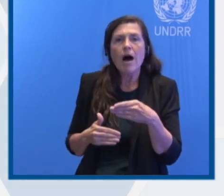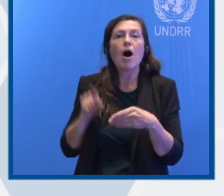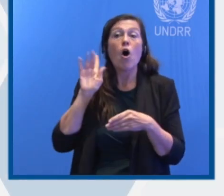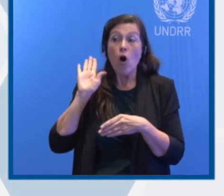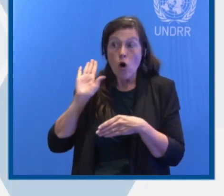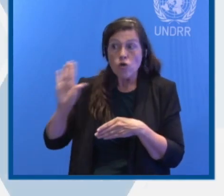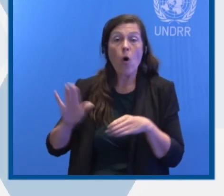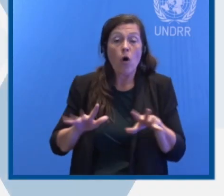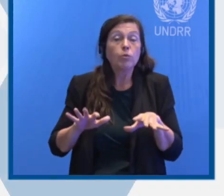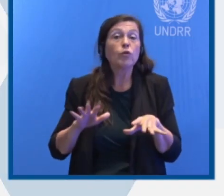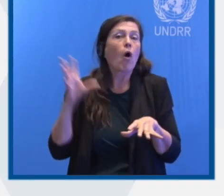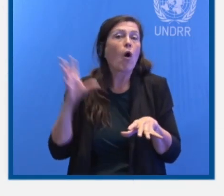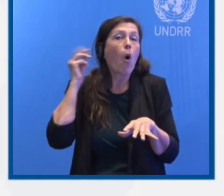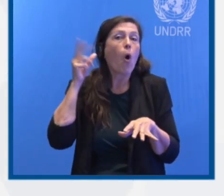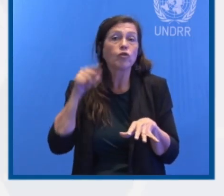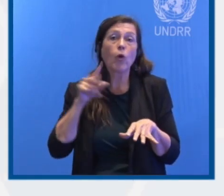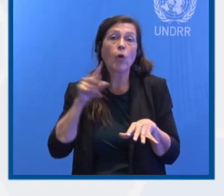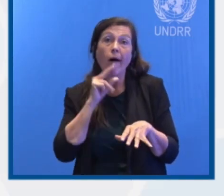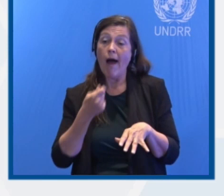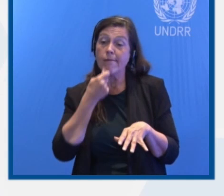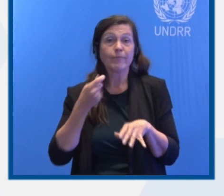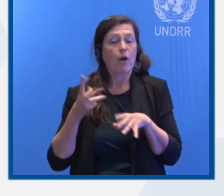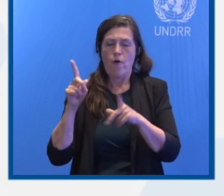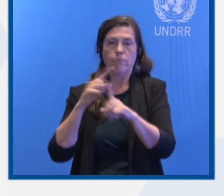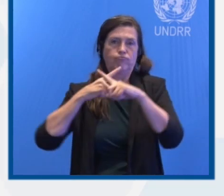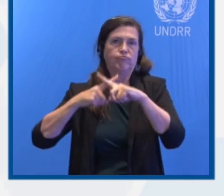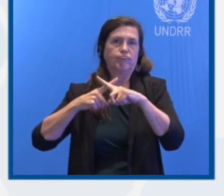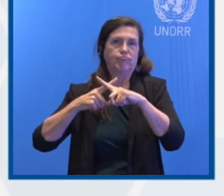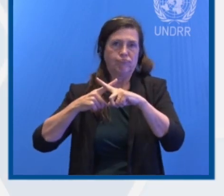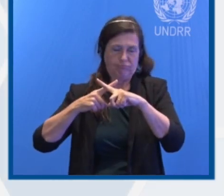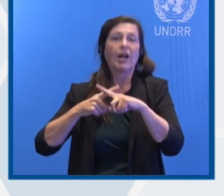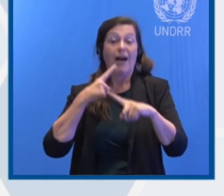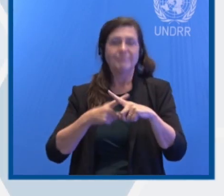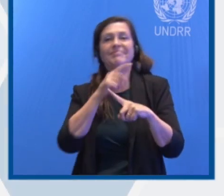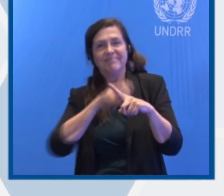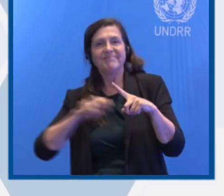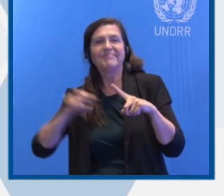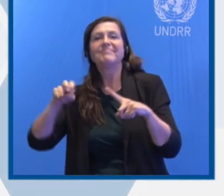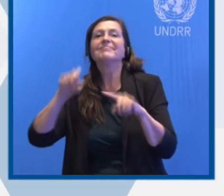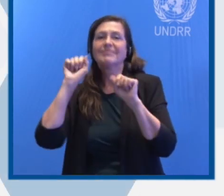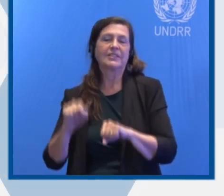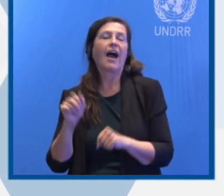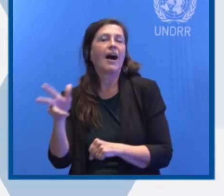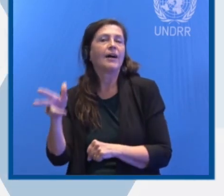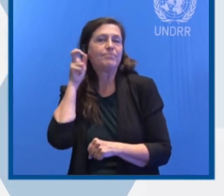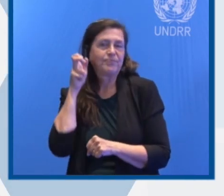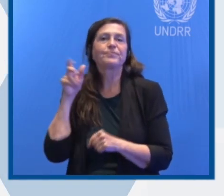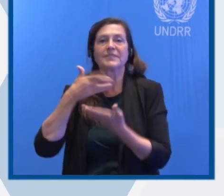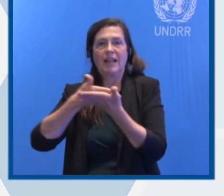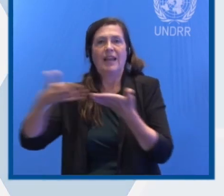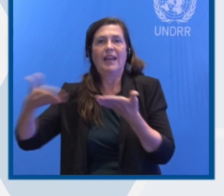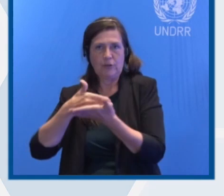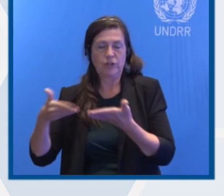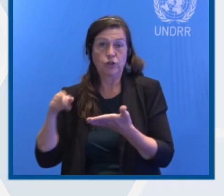video player. I'll hear the original language plus the interpretation. There is a short video on the reception page of the platform